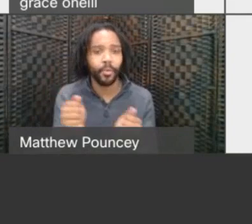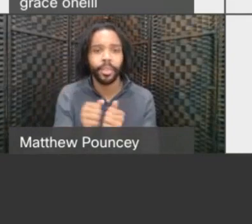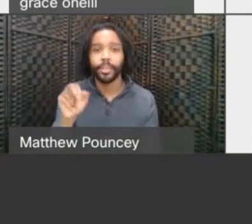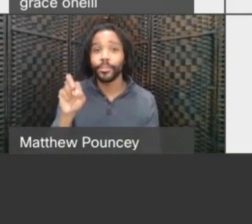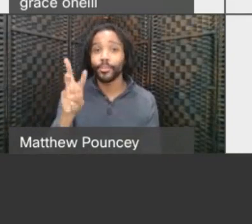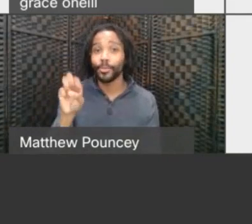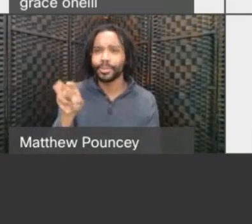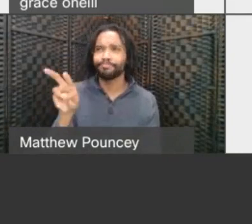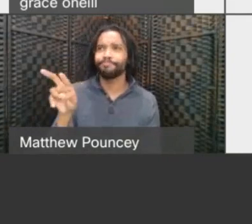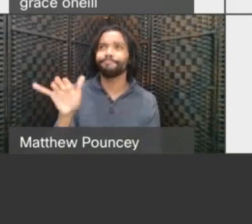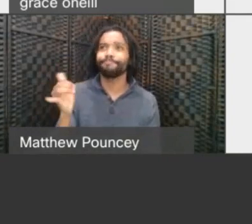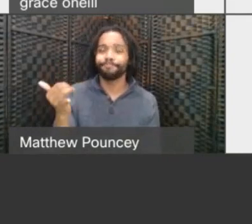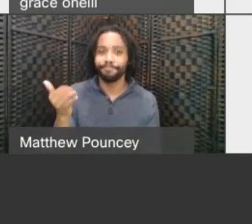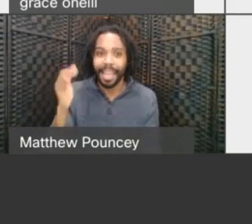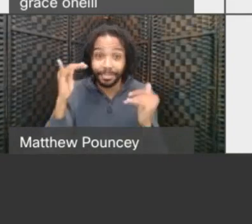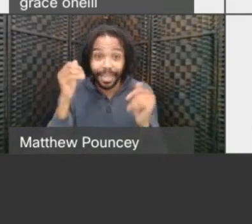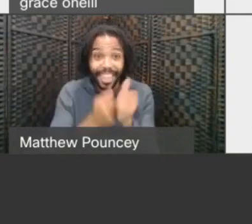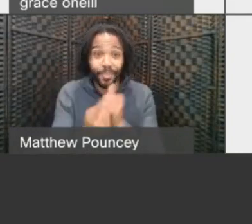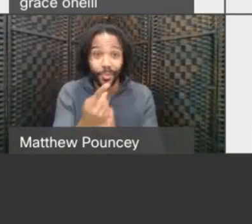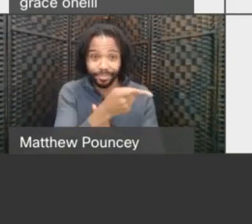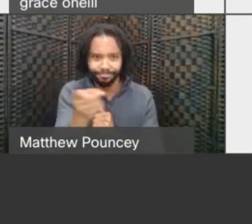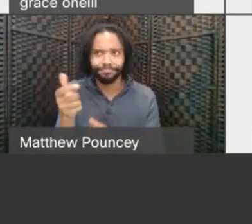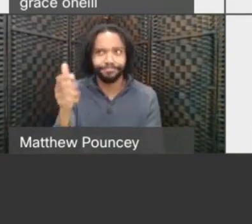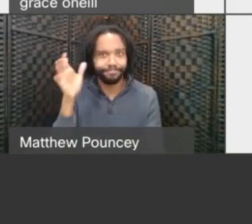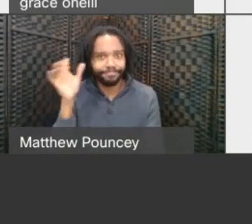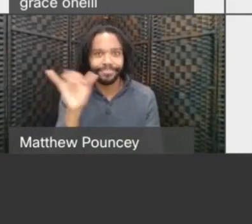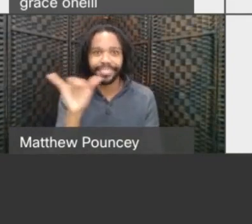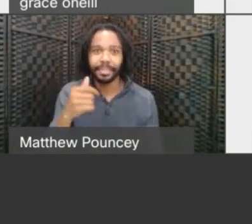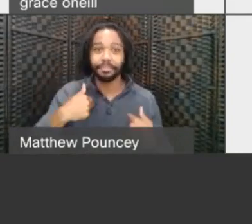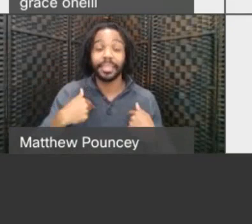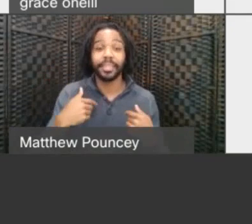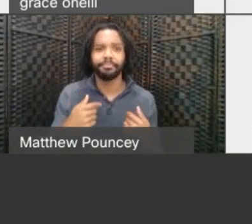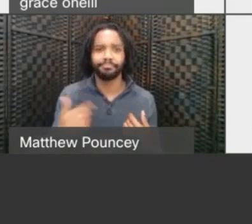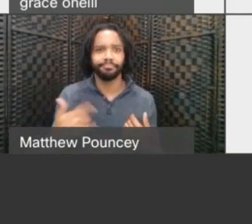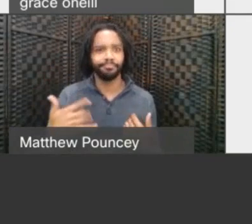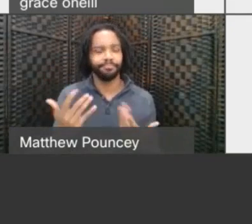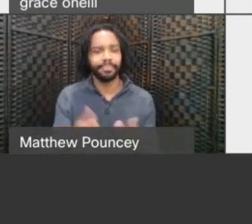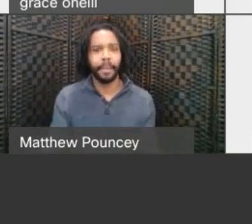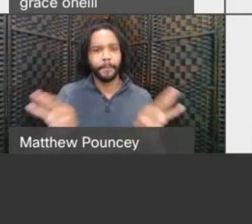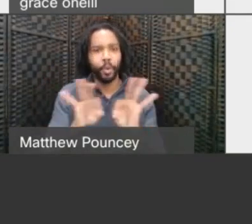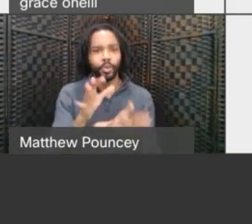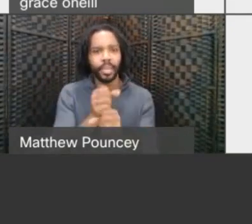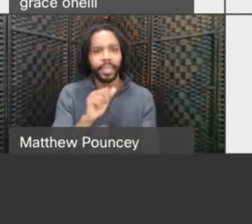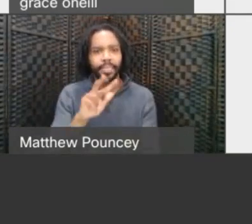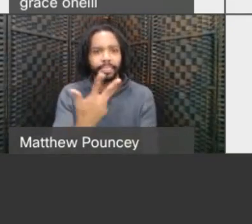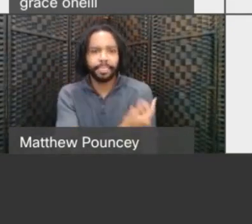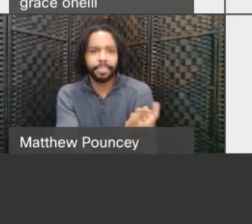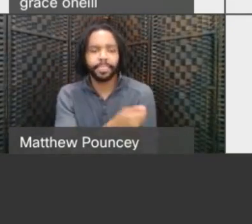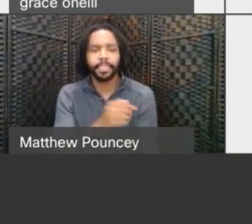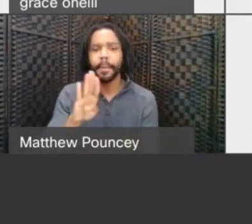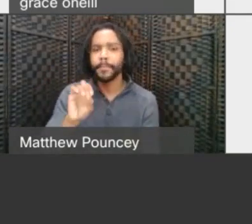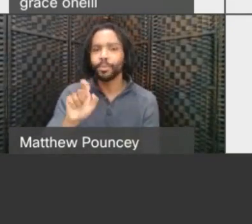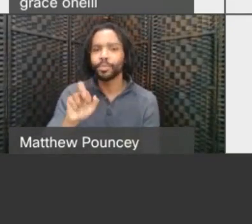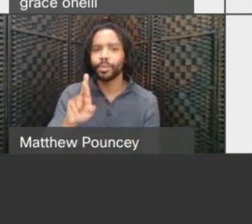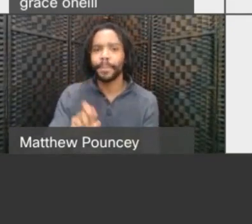I expect everyone has access to hearing the same thing, how important boosters are to people maintaining their health. So